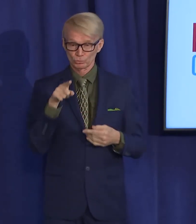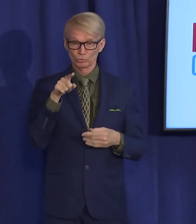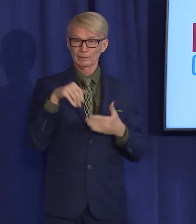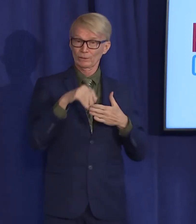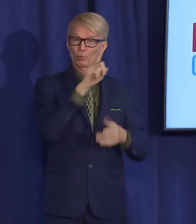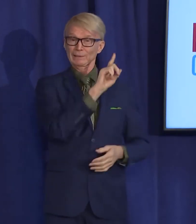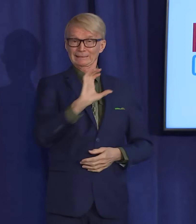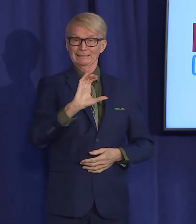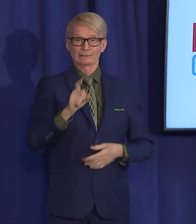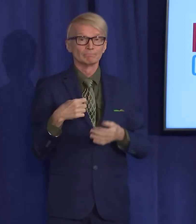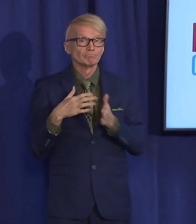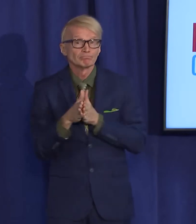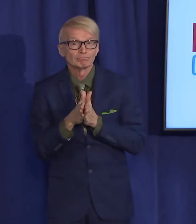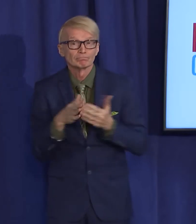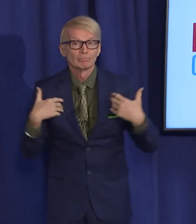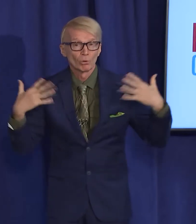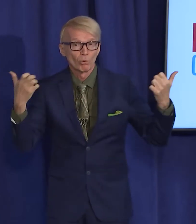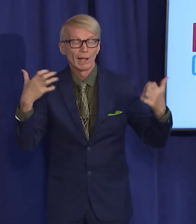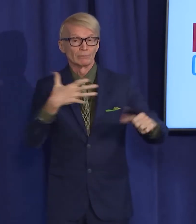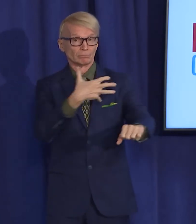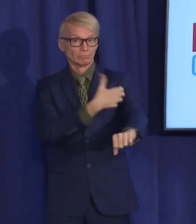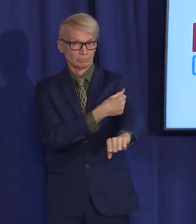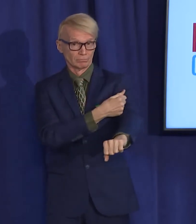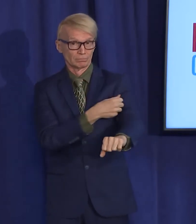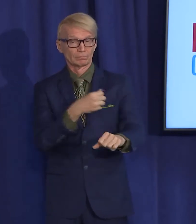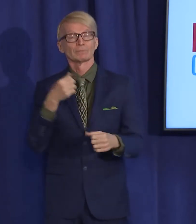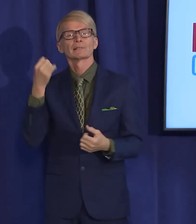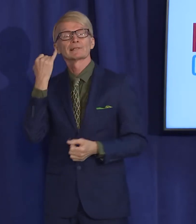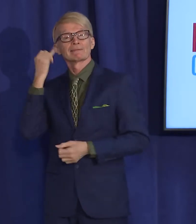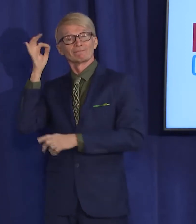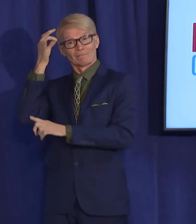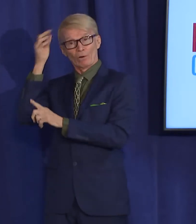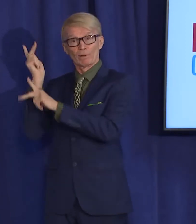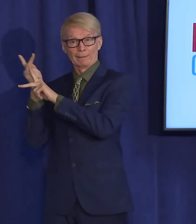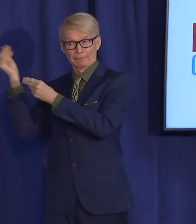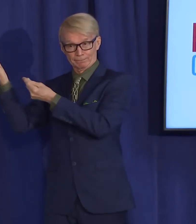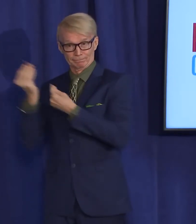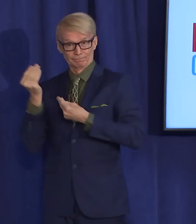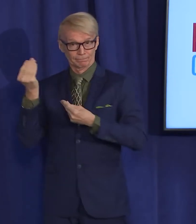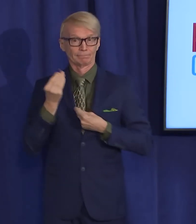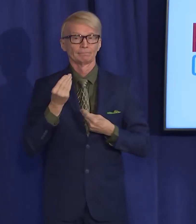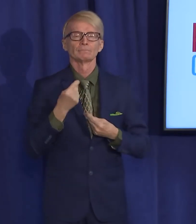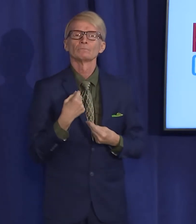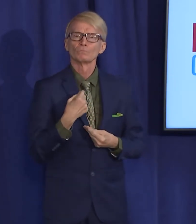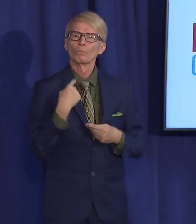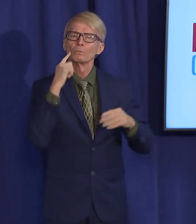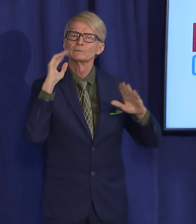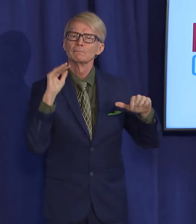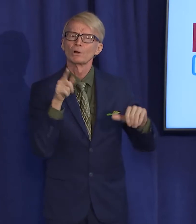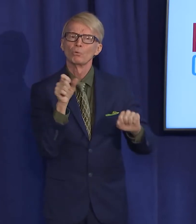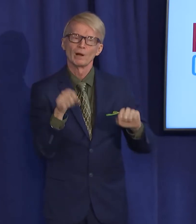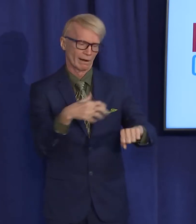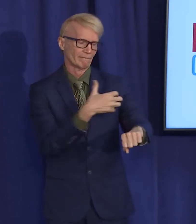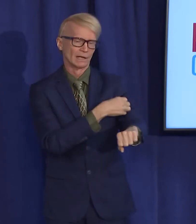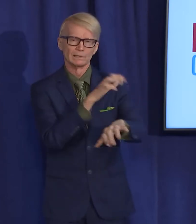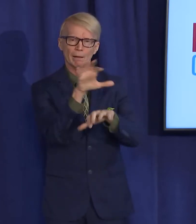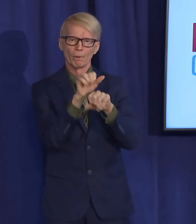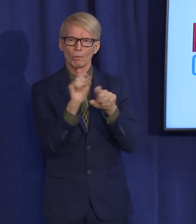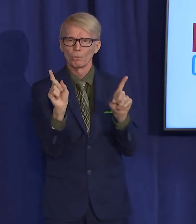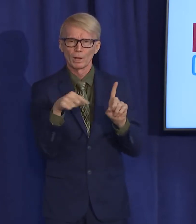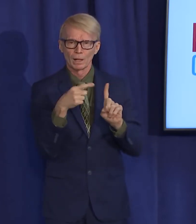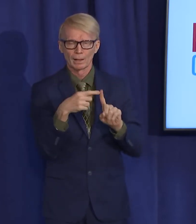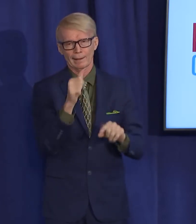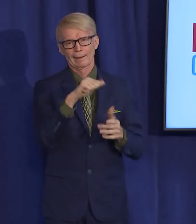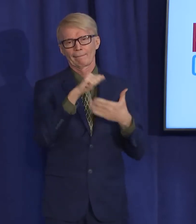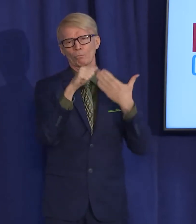vaccinated, assuming the federal protections hold, we do expect you'll be able to make a vaccine appointment in April